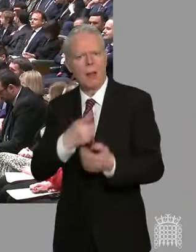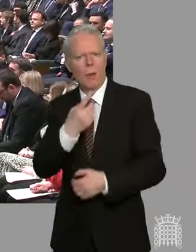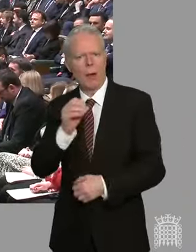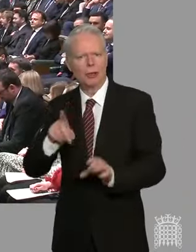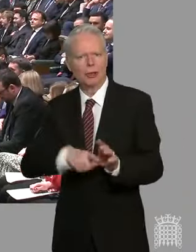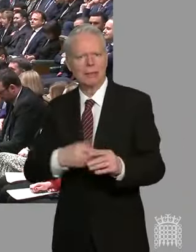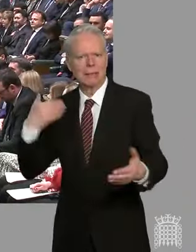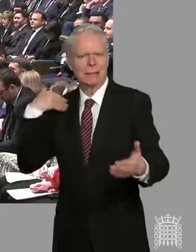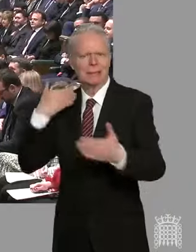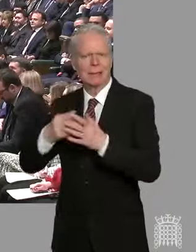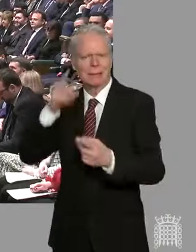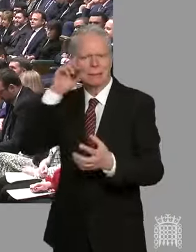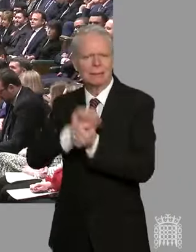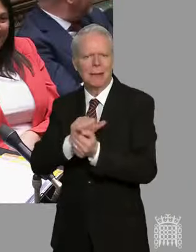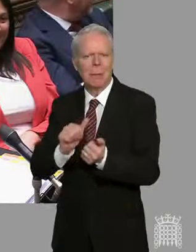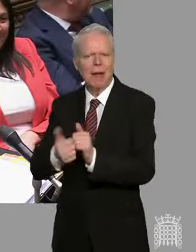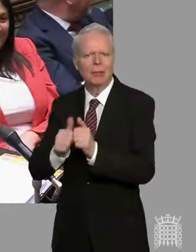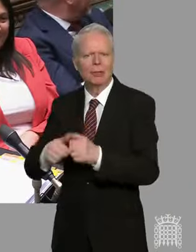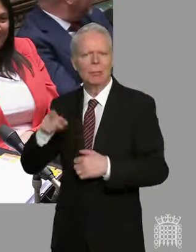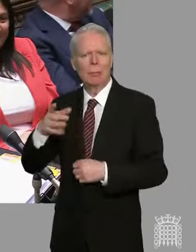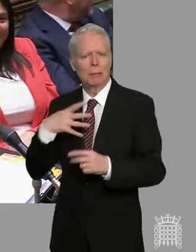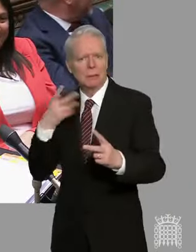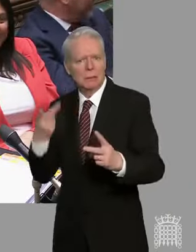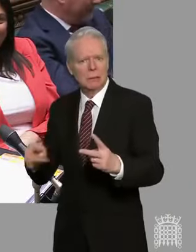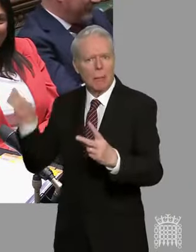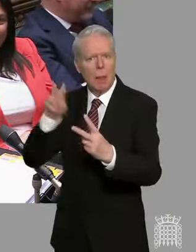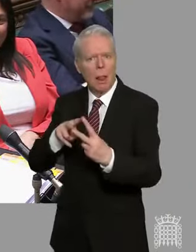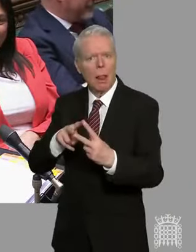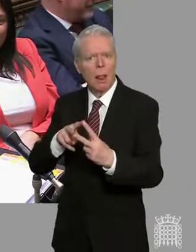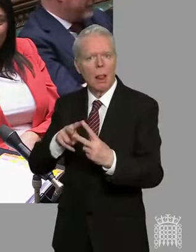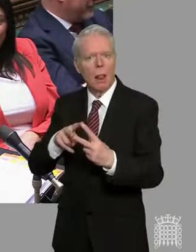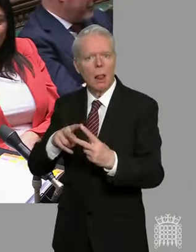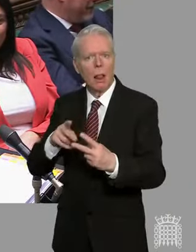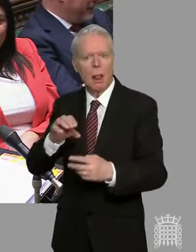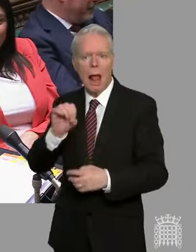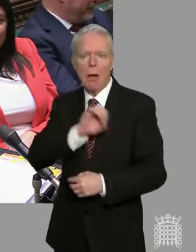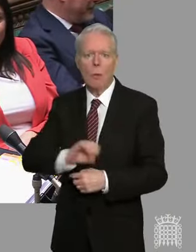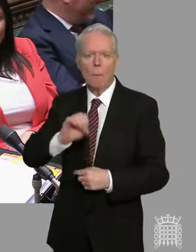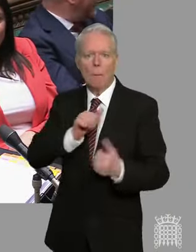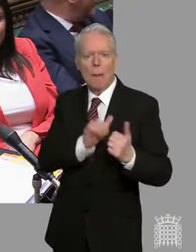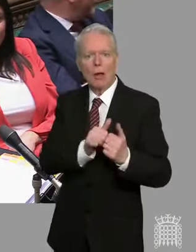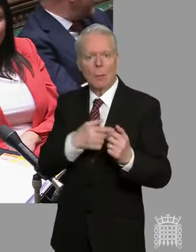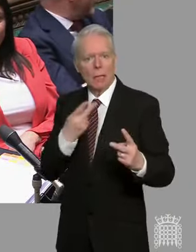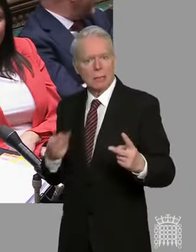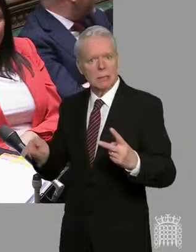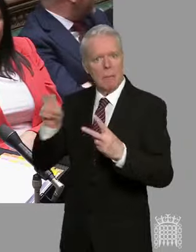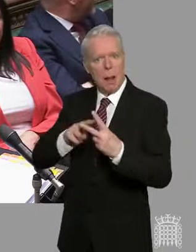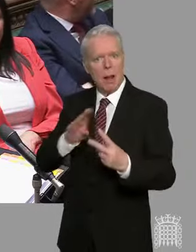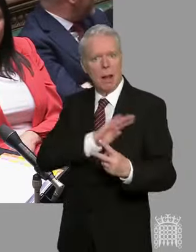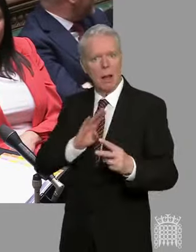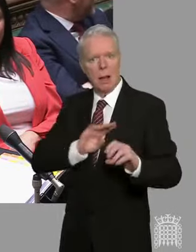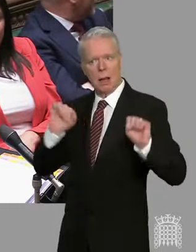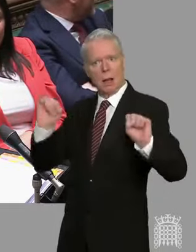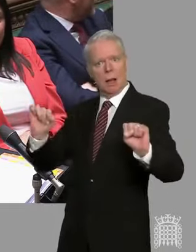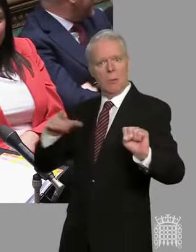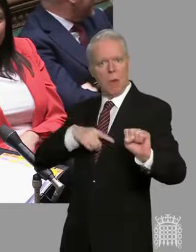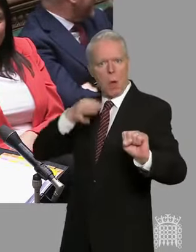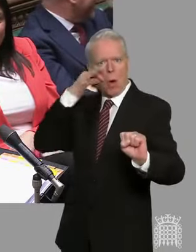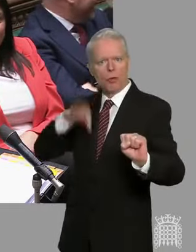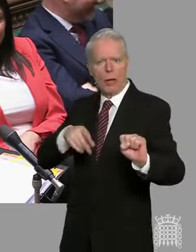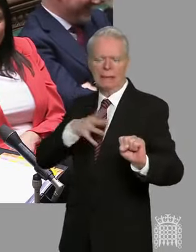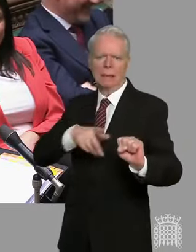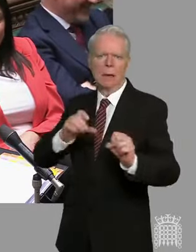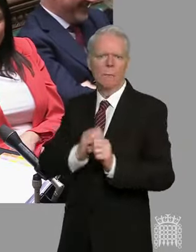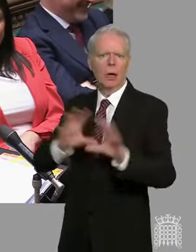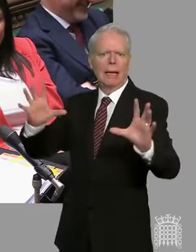Yes, I do, and I'm really proud of the way the United Kingdom has risen to the challenge of the last 3 years in a united